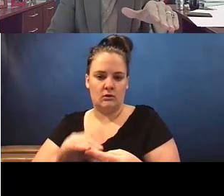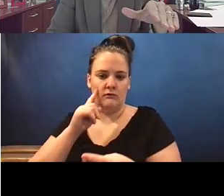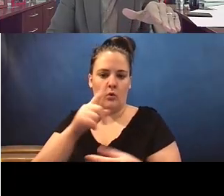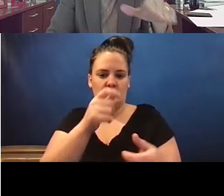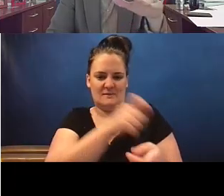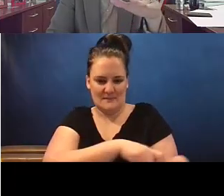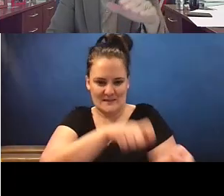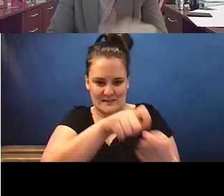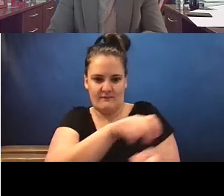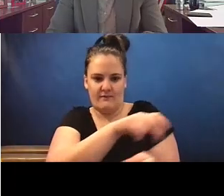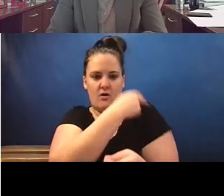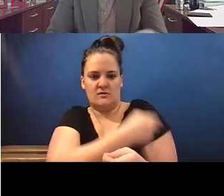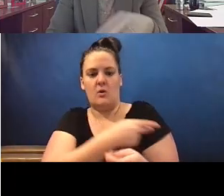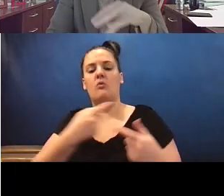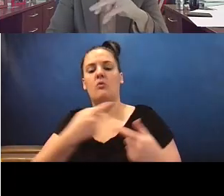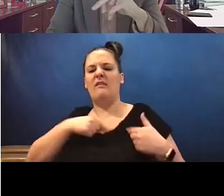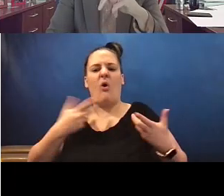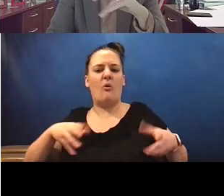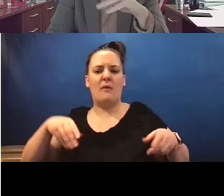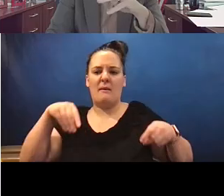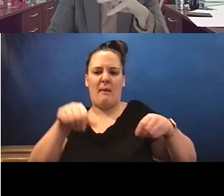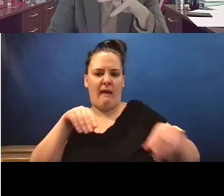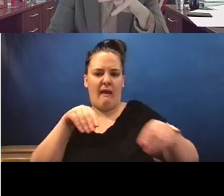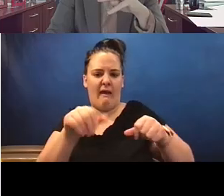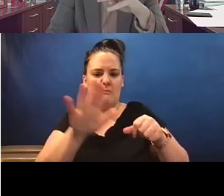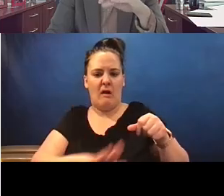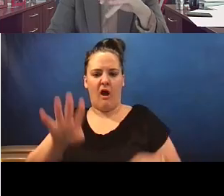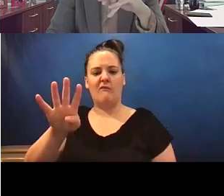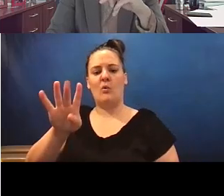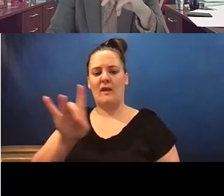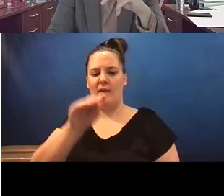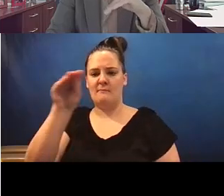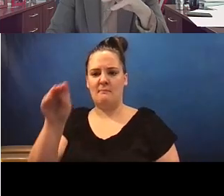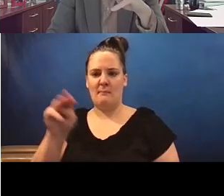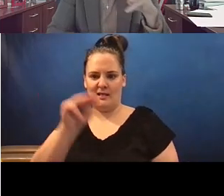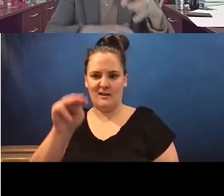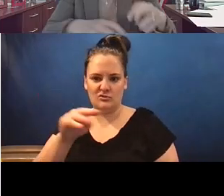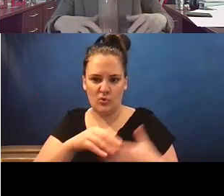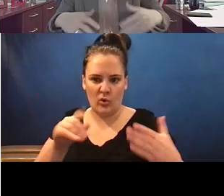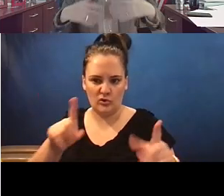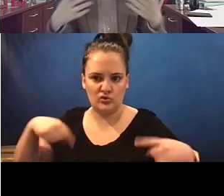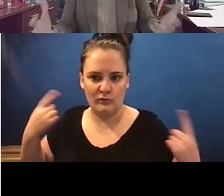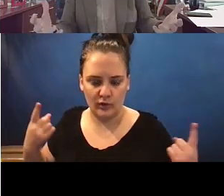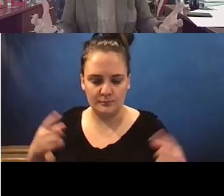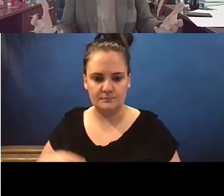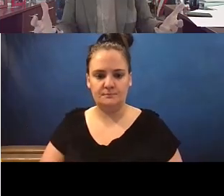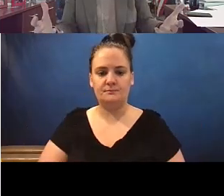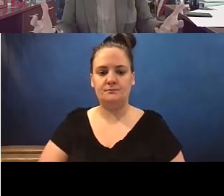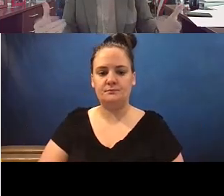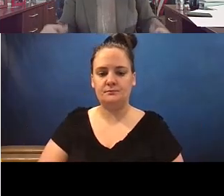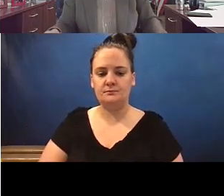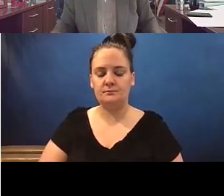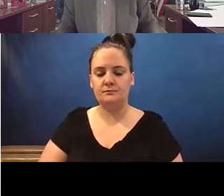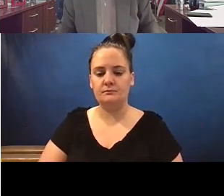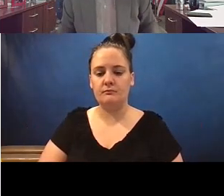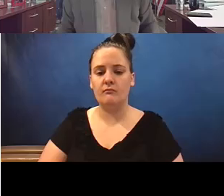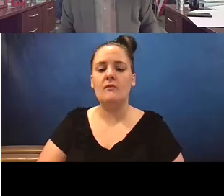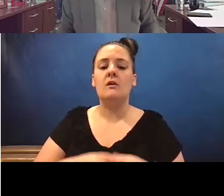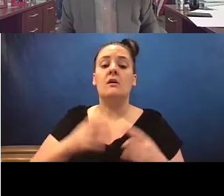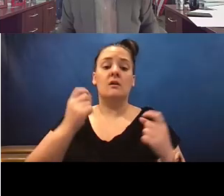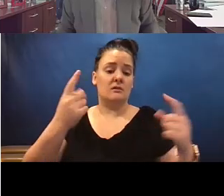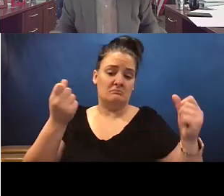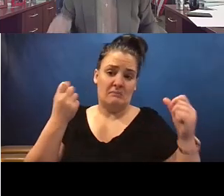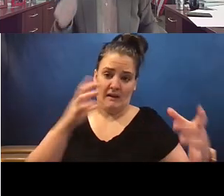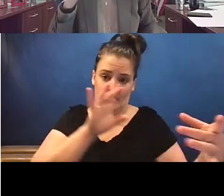for connectivity, grants for affordability and access that we put forward through